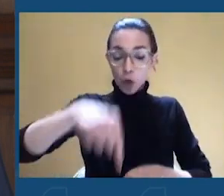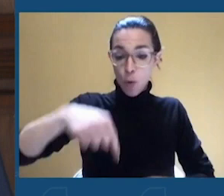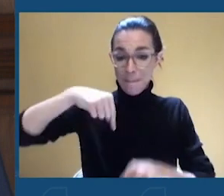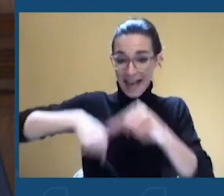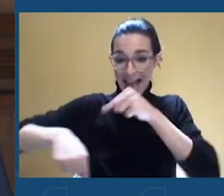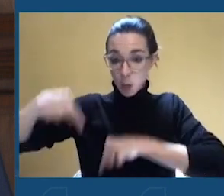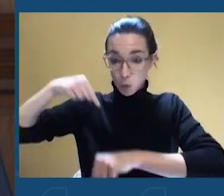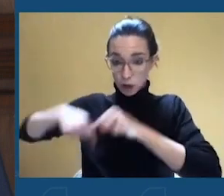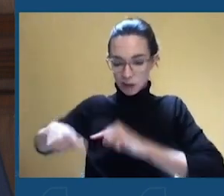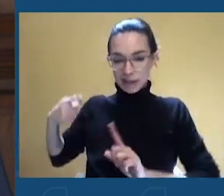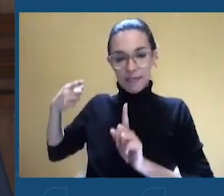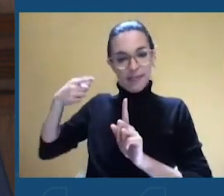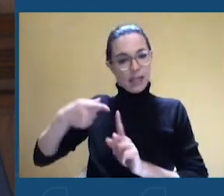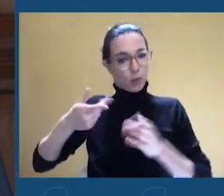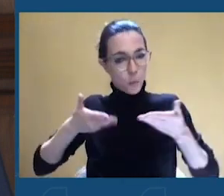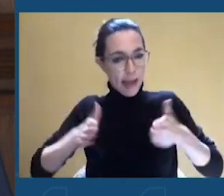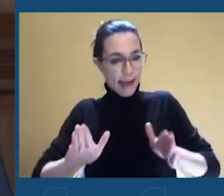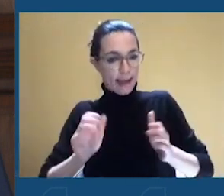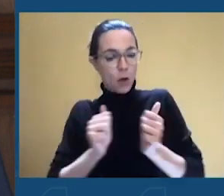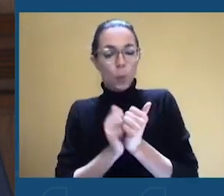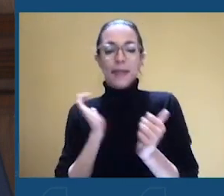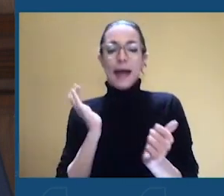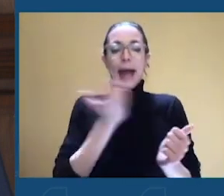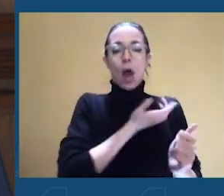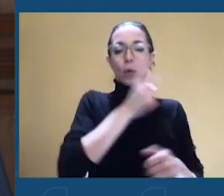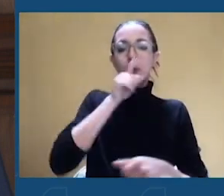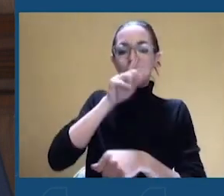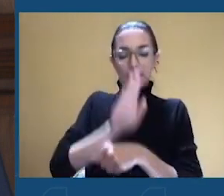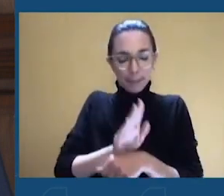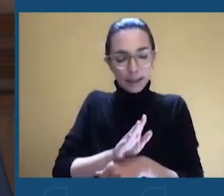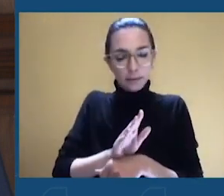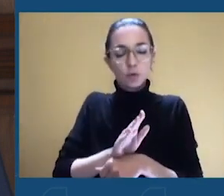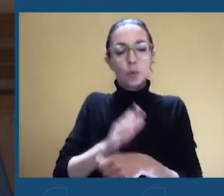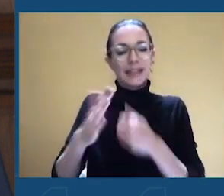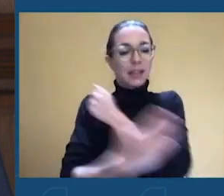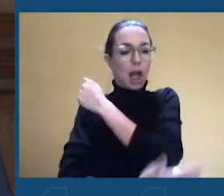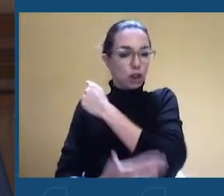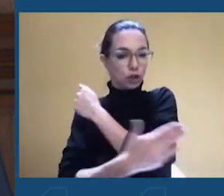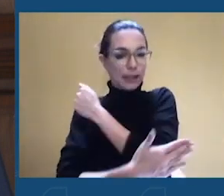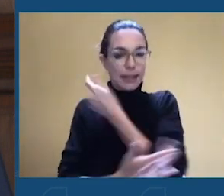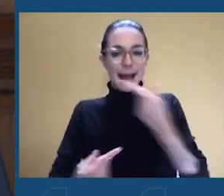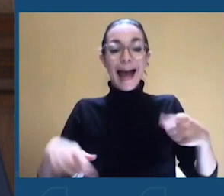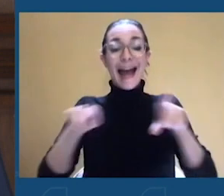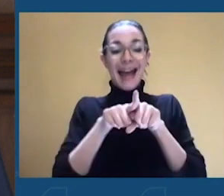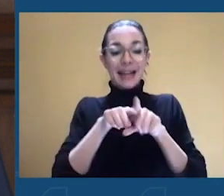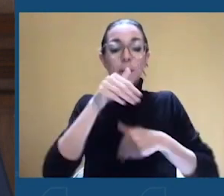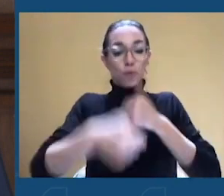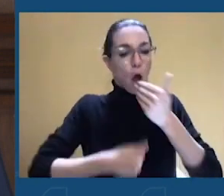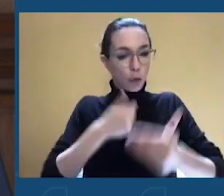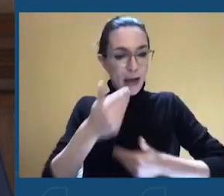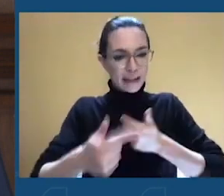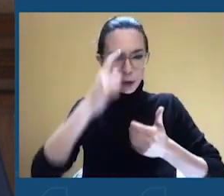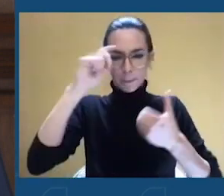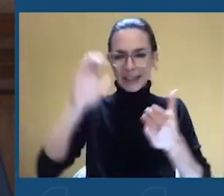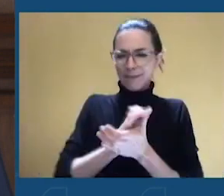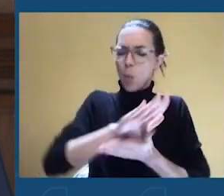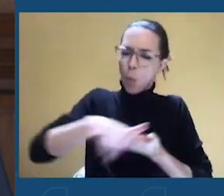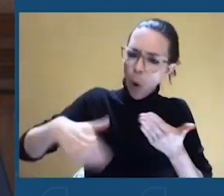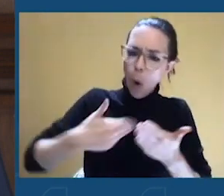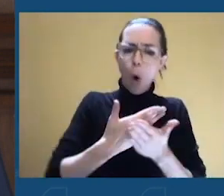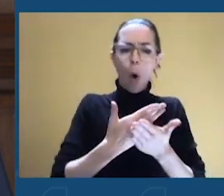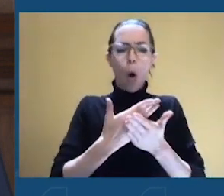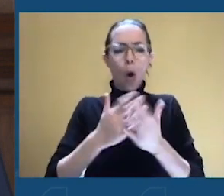way with our commitment as a country to progress, to believing that we are all created equal.